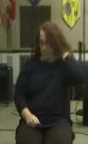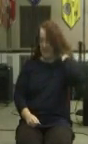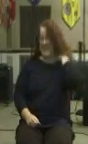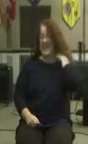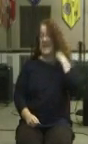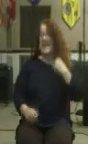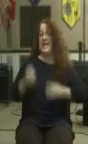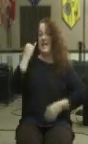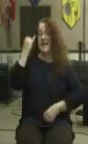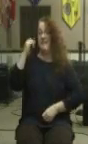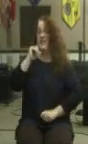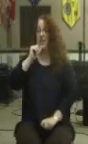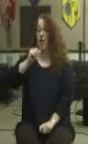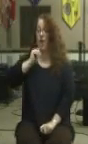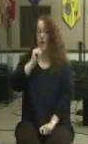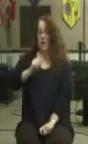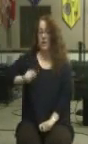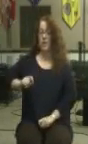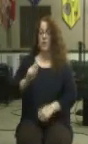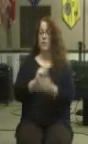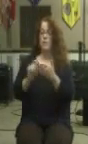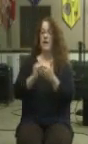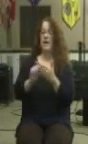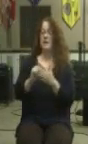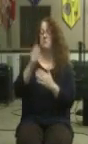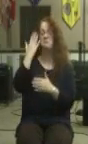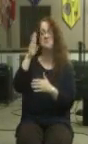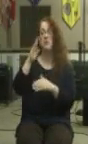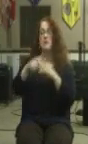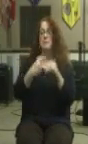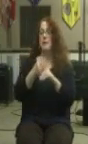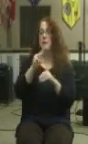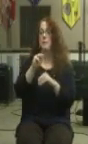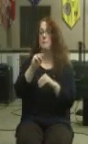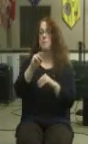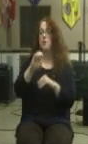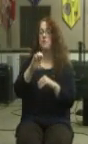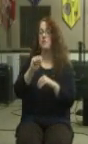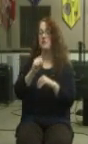You know, if he didn't write it, we wouldn't know of Moses.